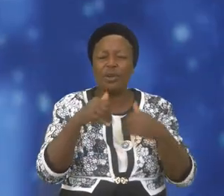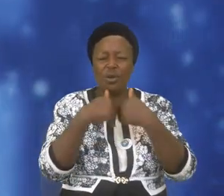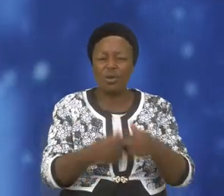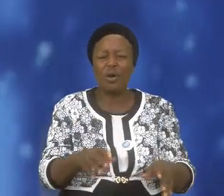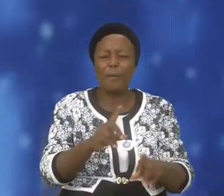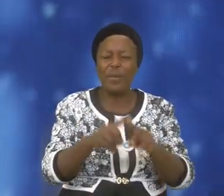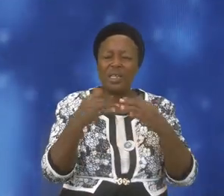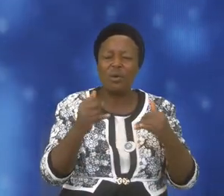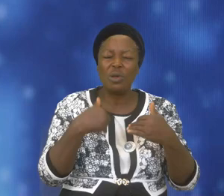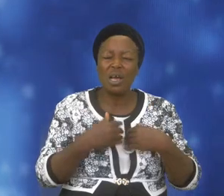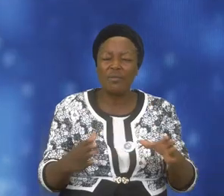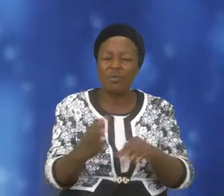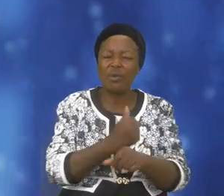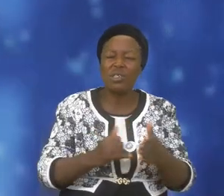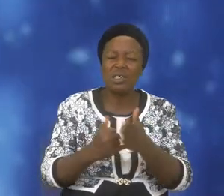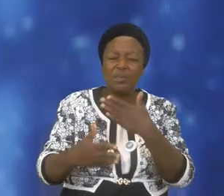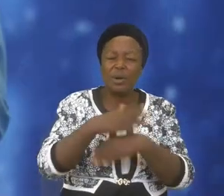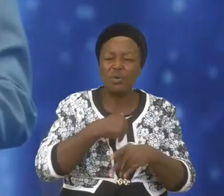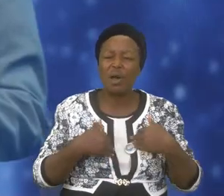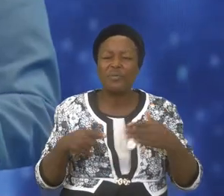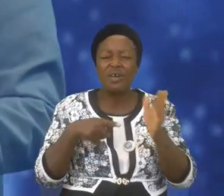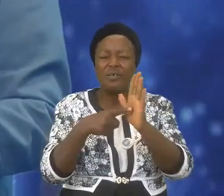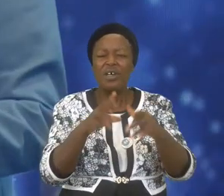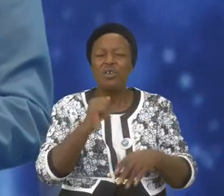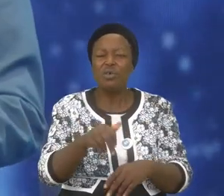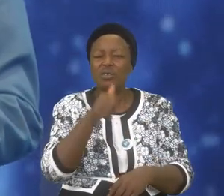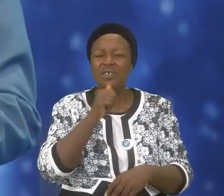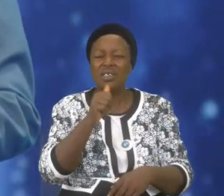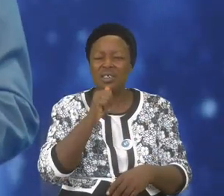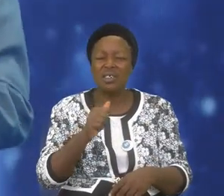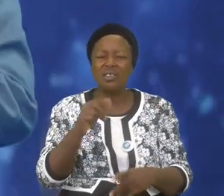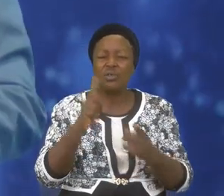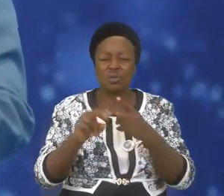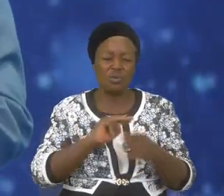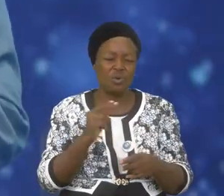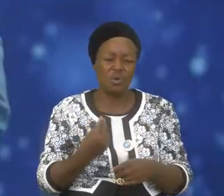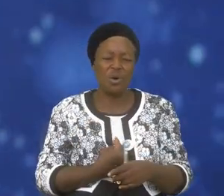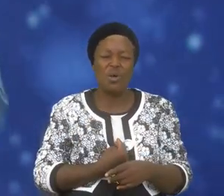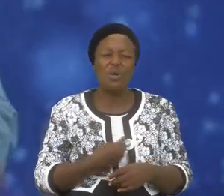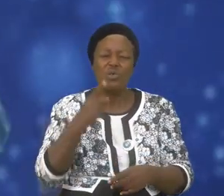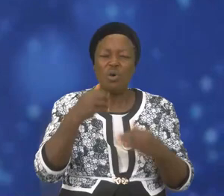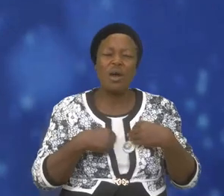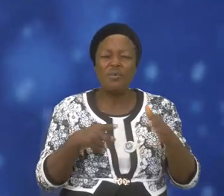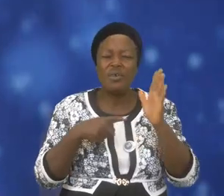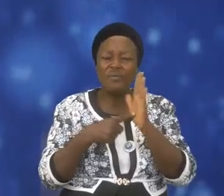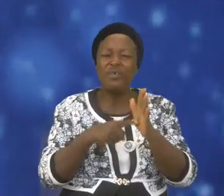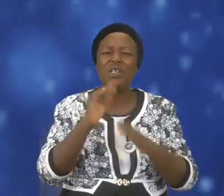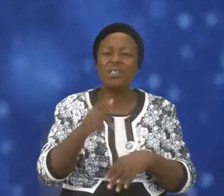your secret unto us. You have revealed the secret, that sickness